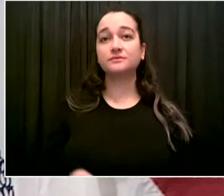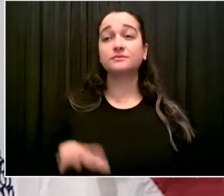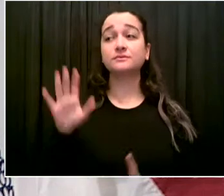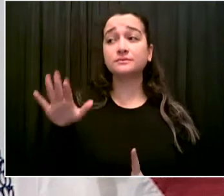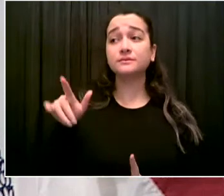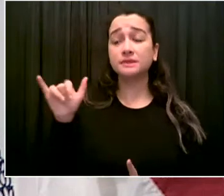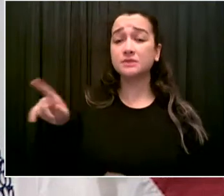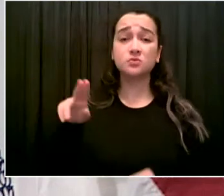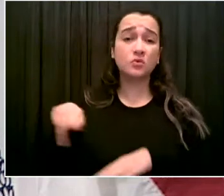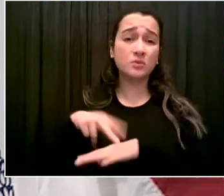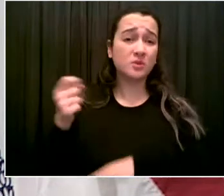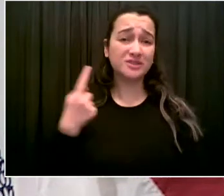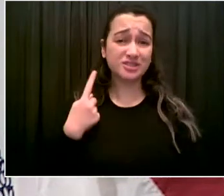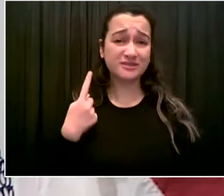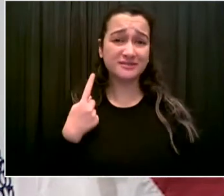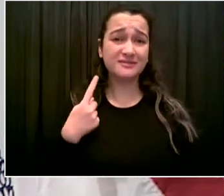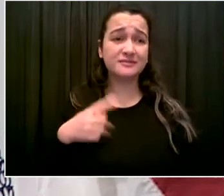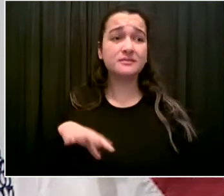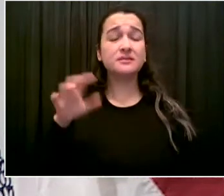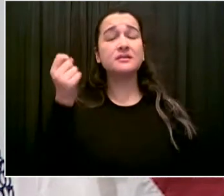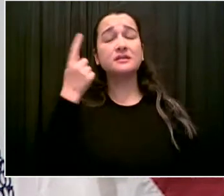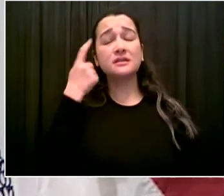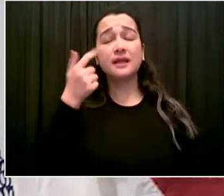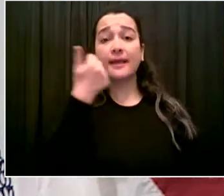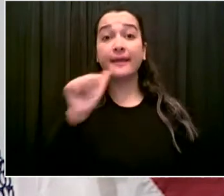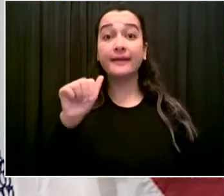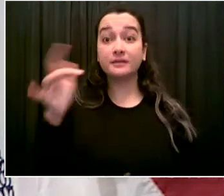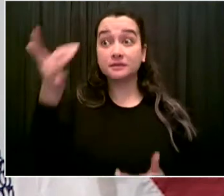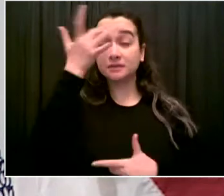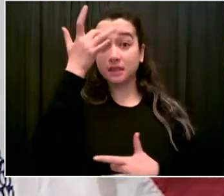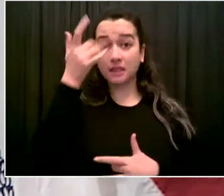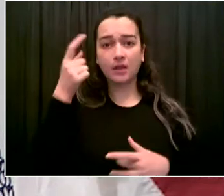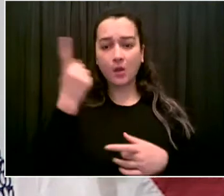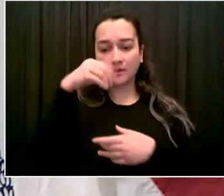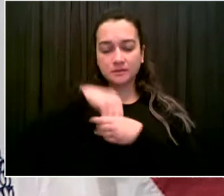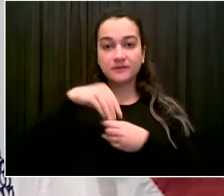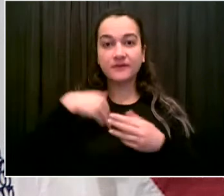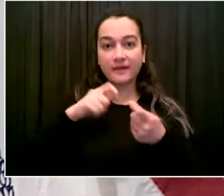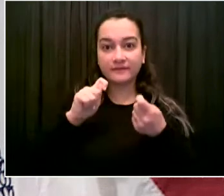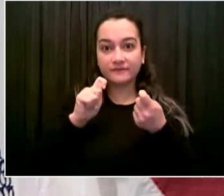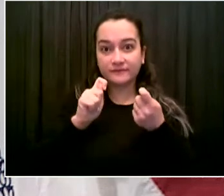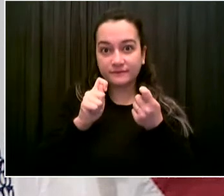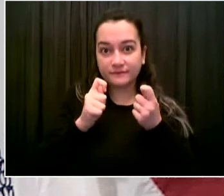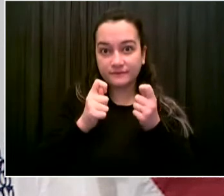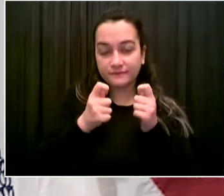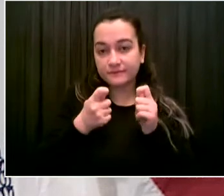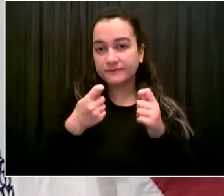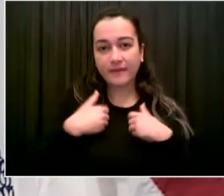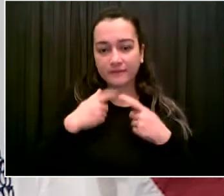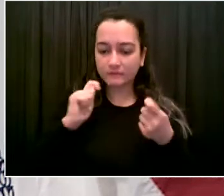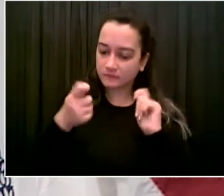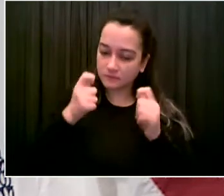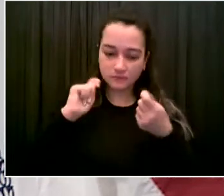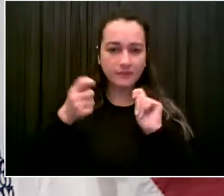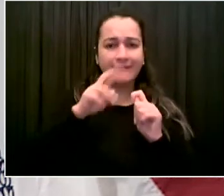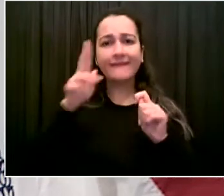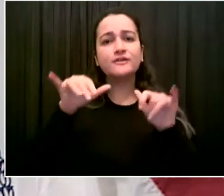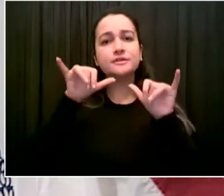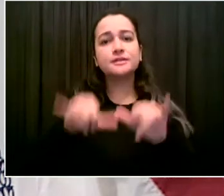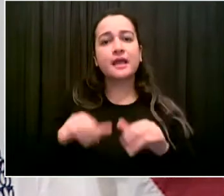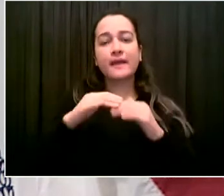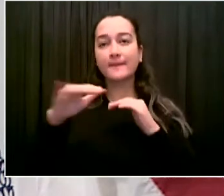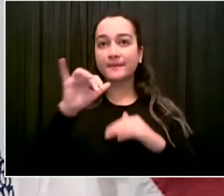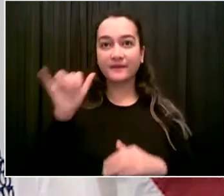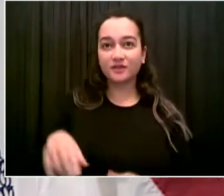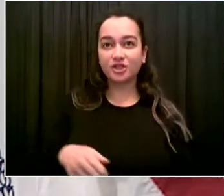well. The fact is there's a lot of concern for sure, but as we've seen them